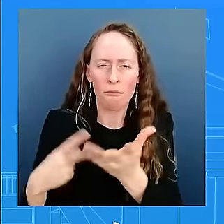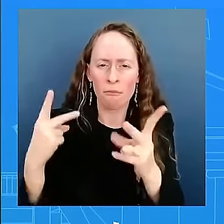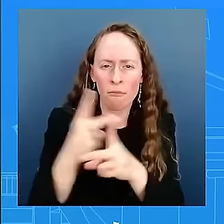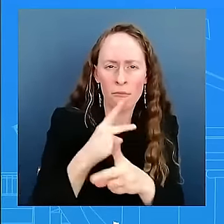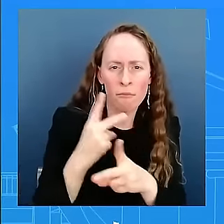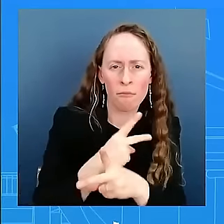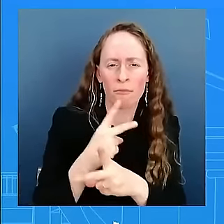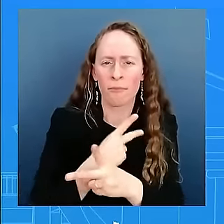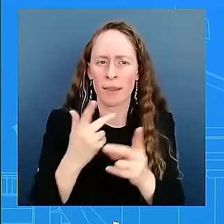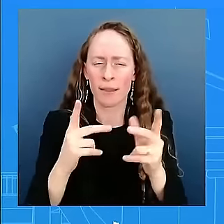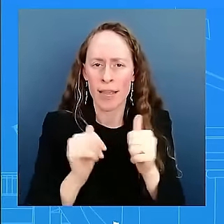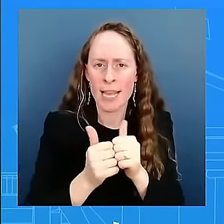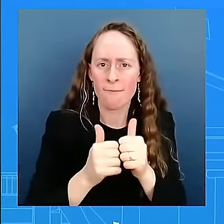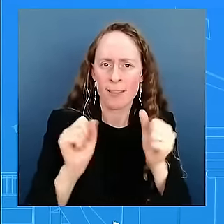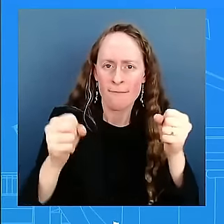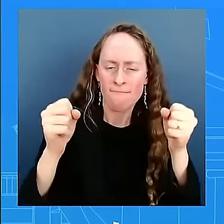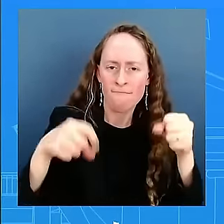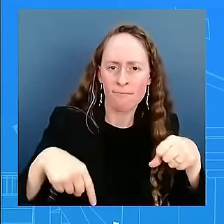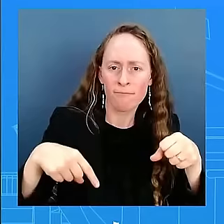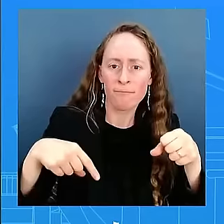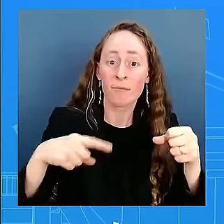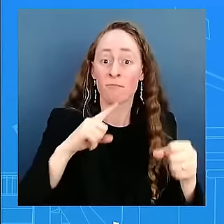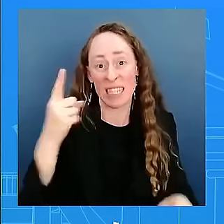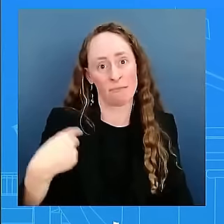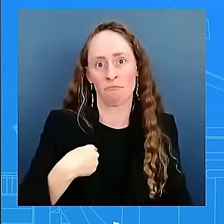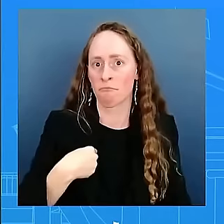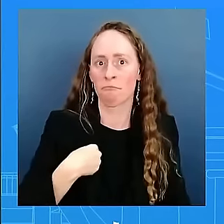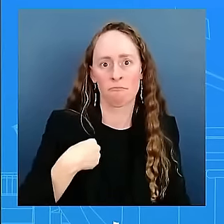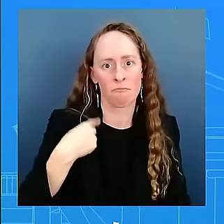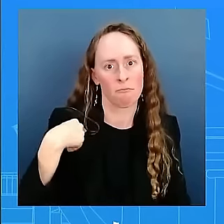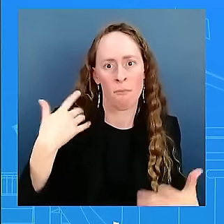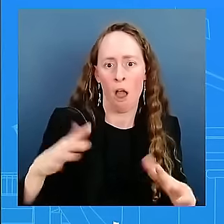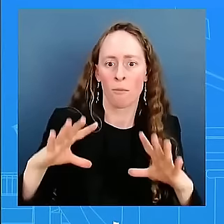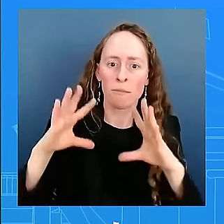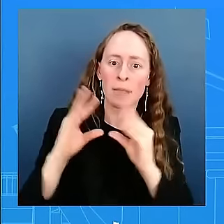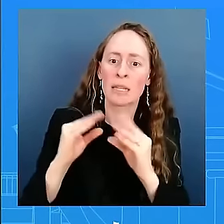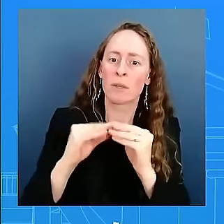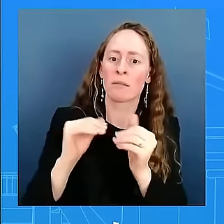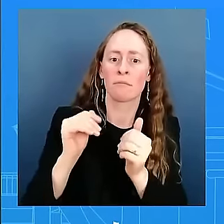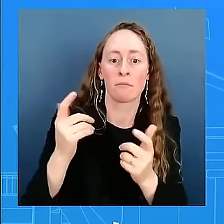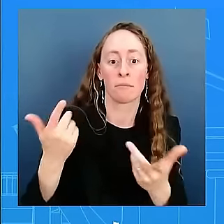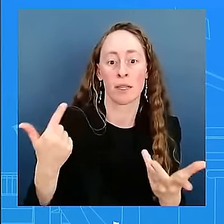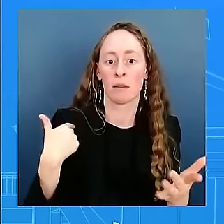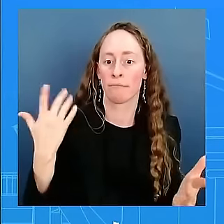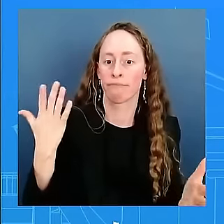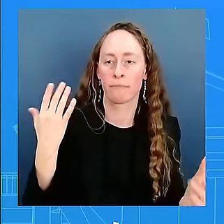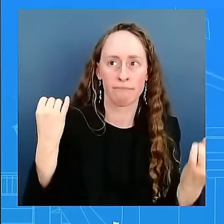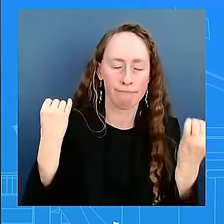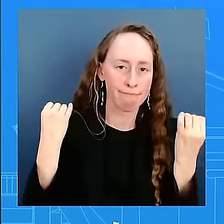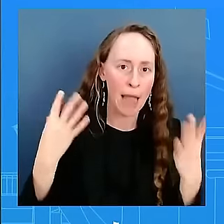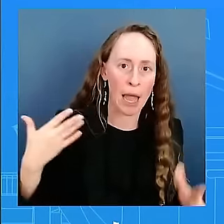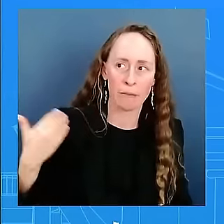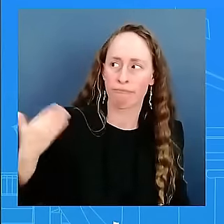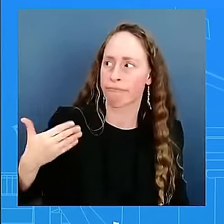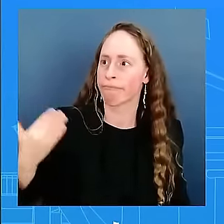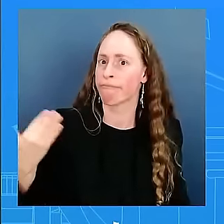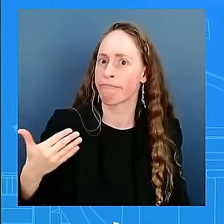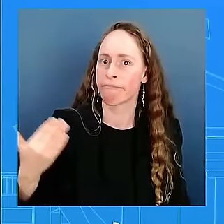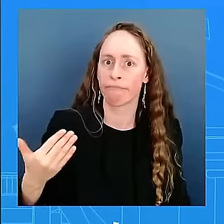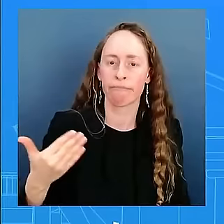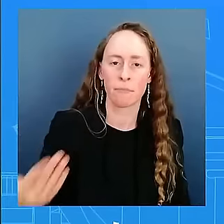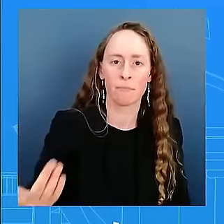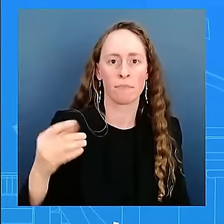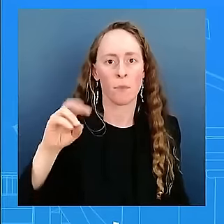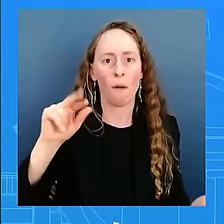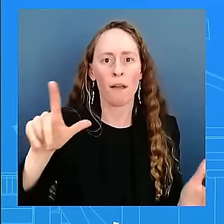in the Oval Office more times than I can count over the course of the past years, providing briefings and updates on this and